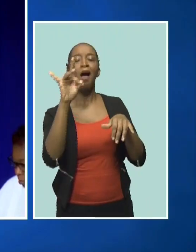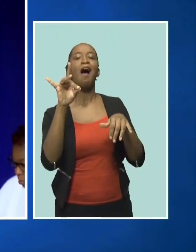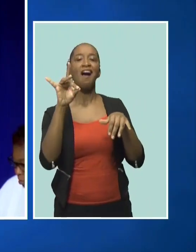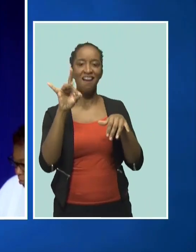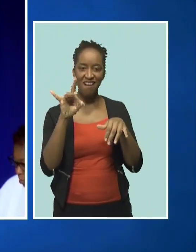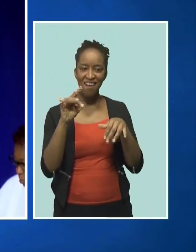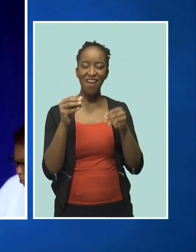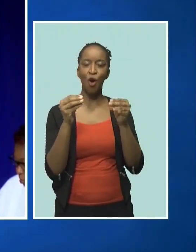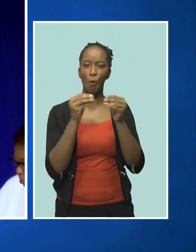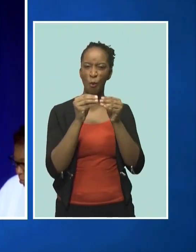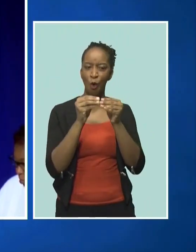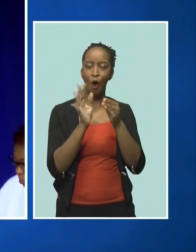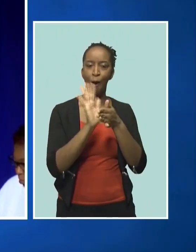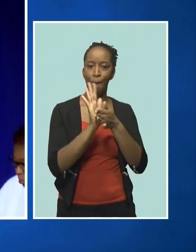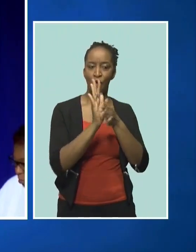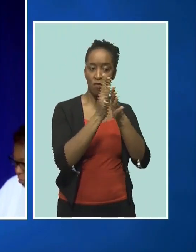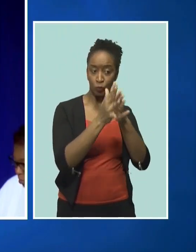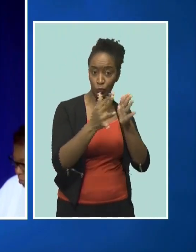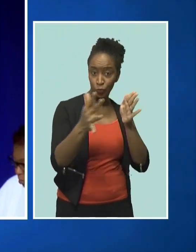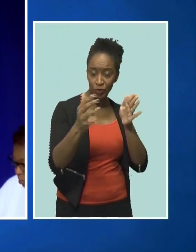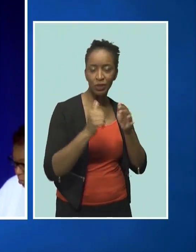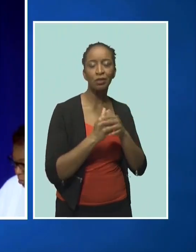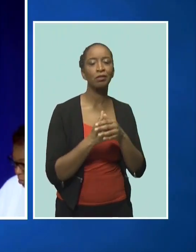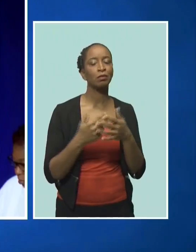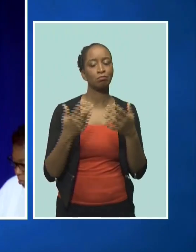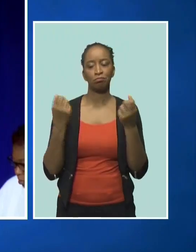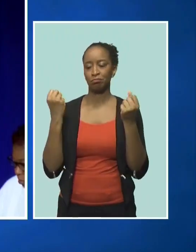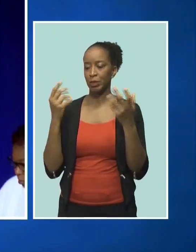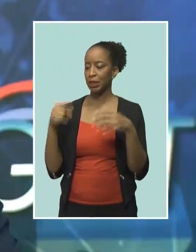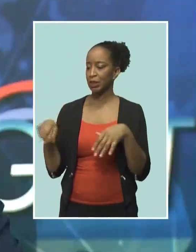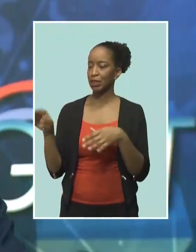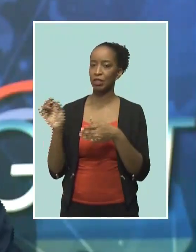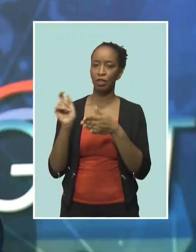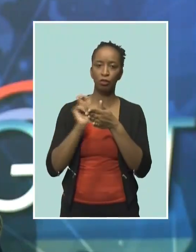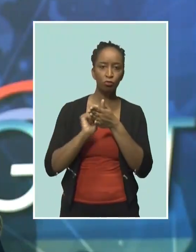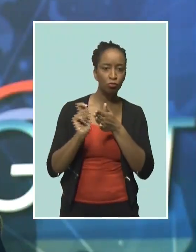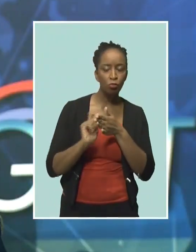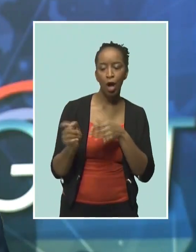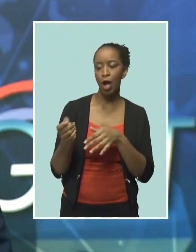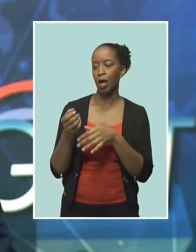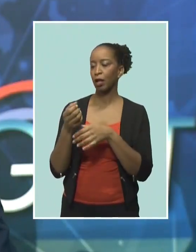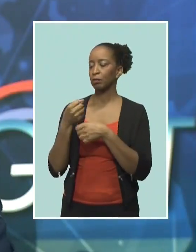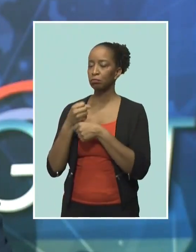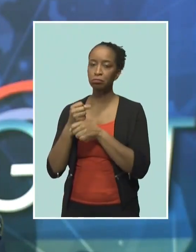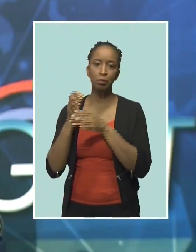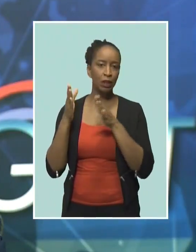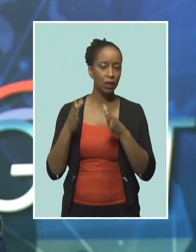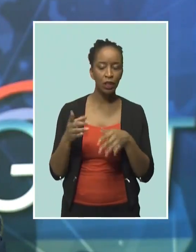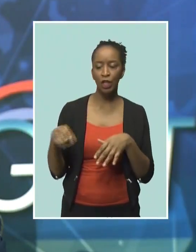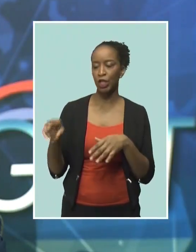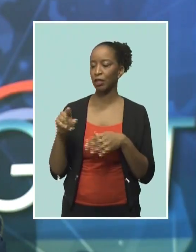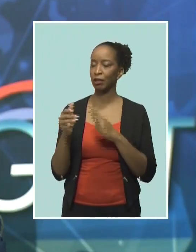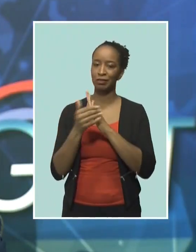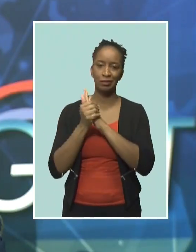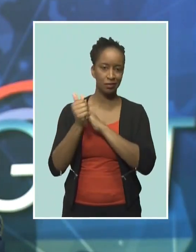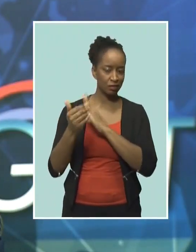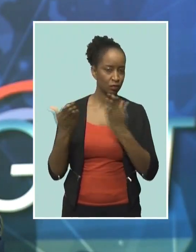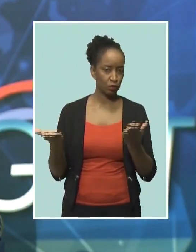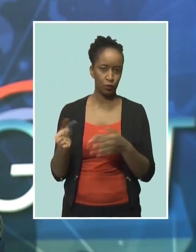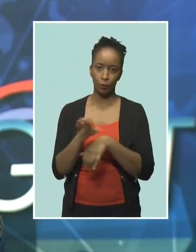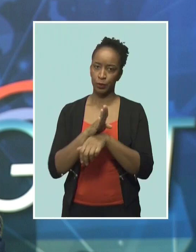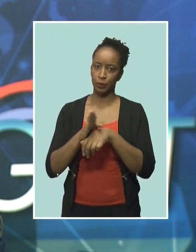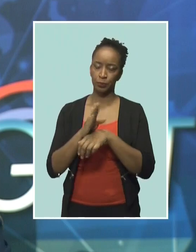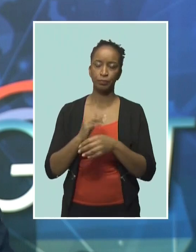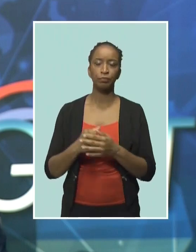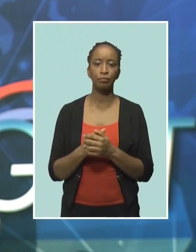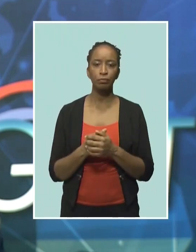of talented writers and producers in this country. The Mr. Executive Challenge has been shaping and